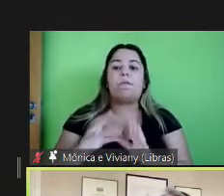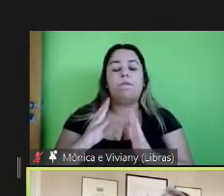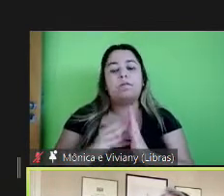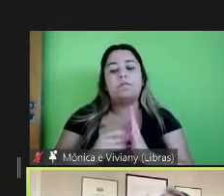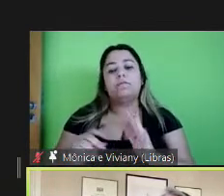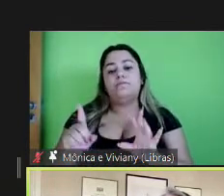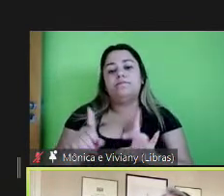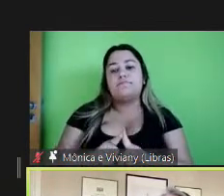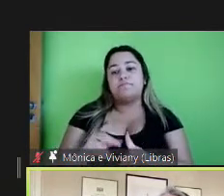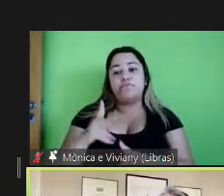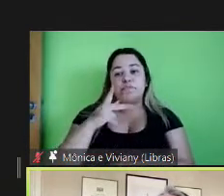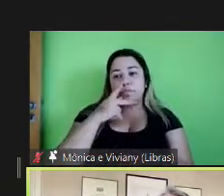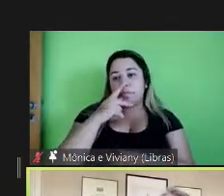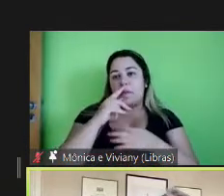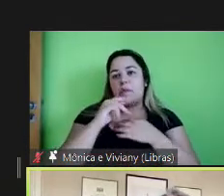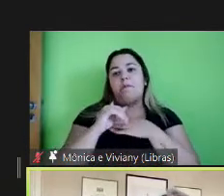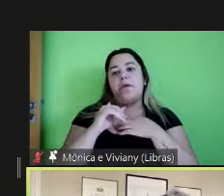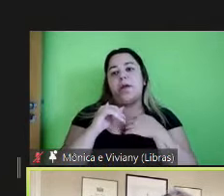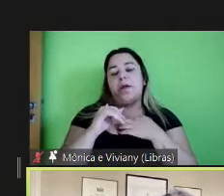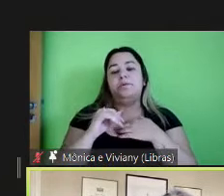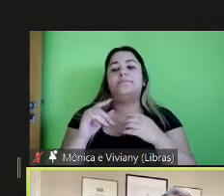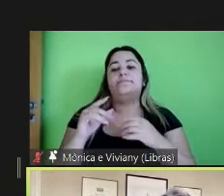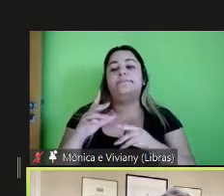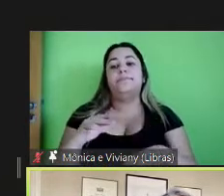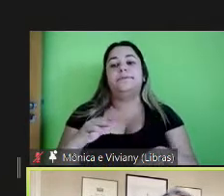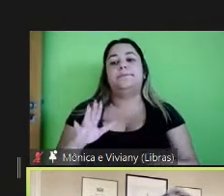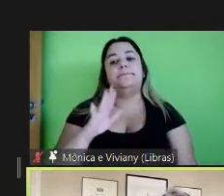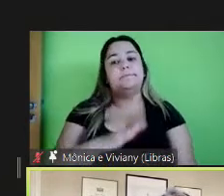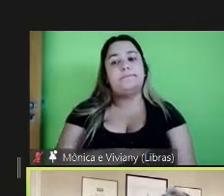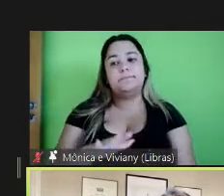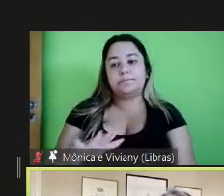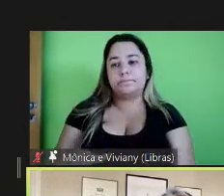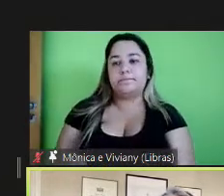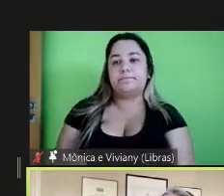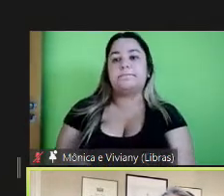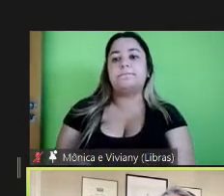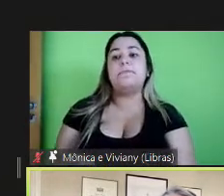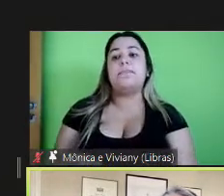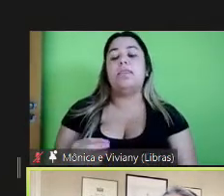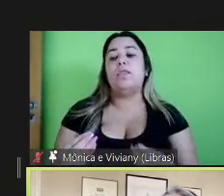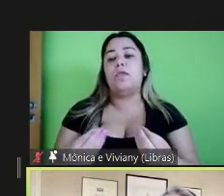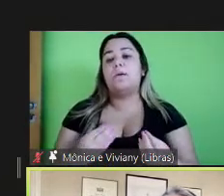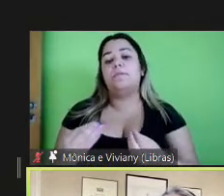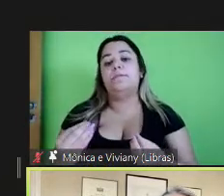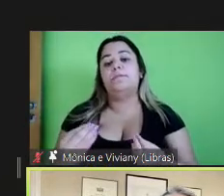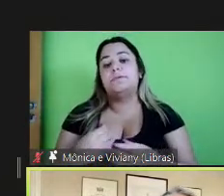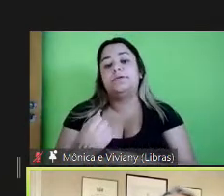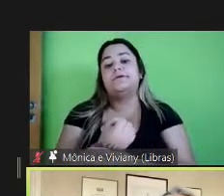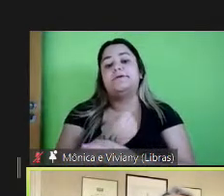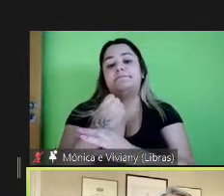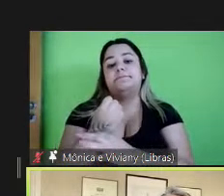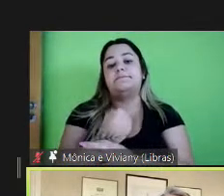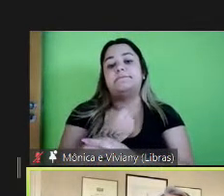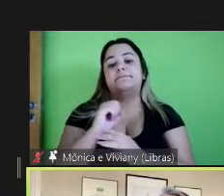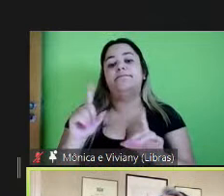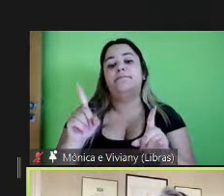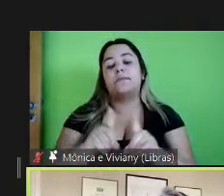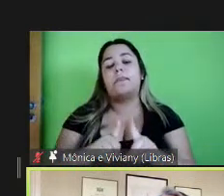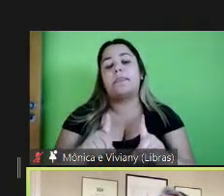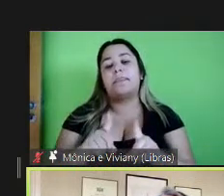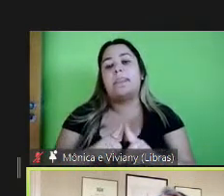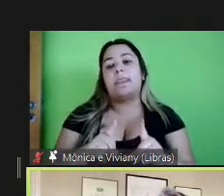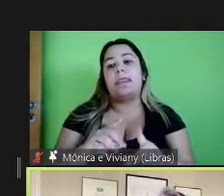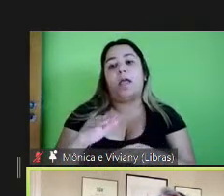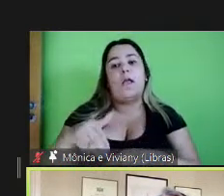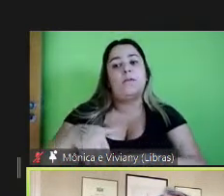have? How safe is their neighborhood to undertake physical activity? We might be talking